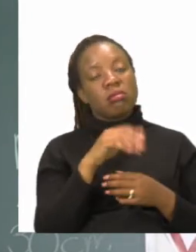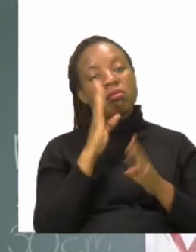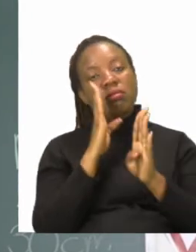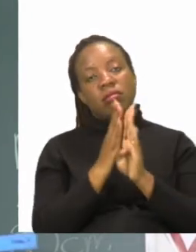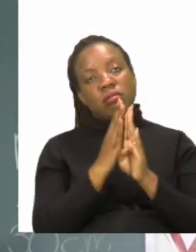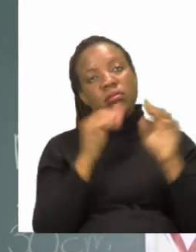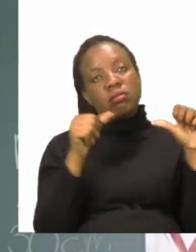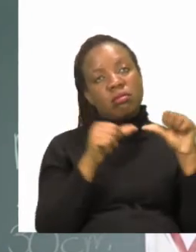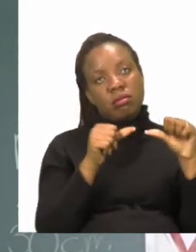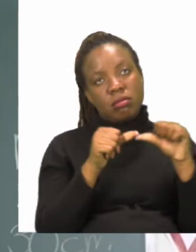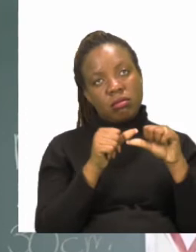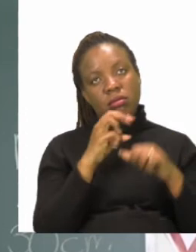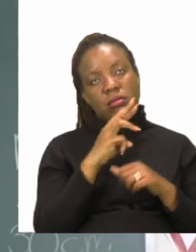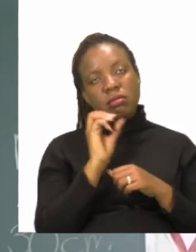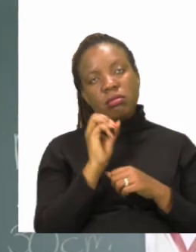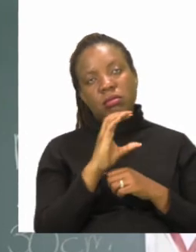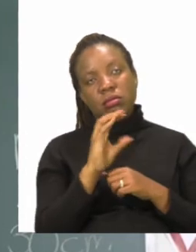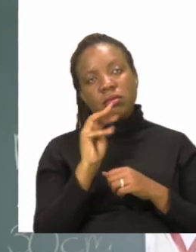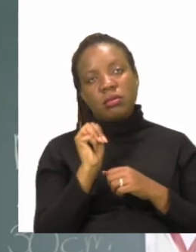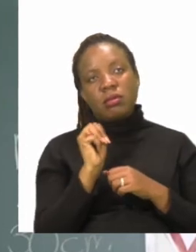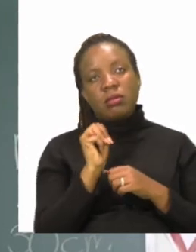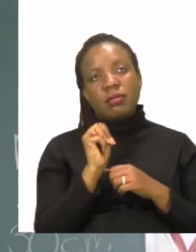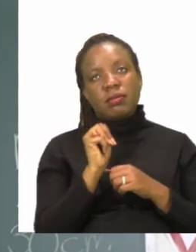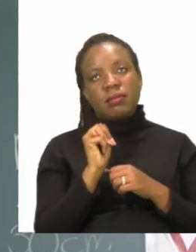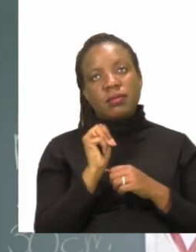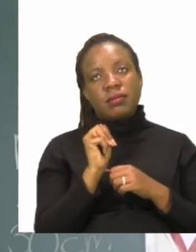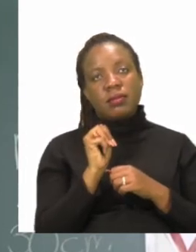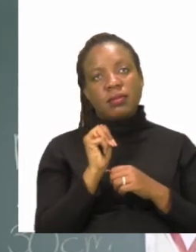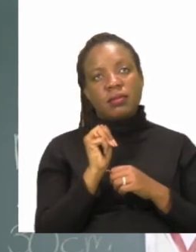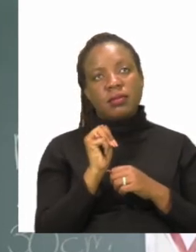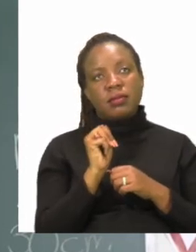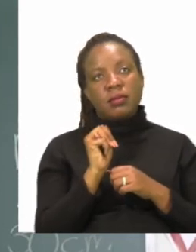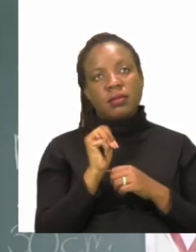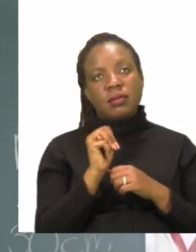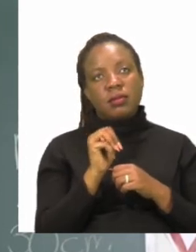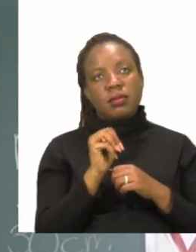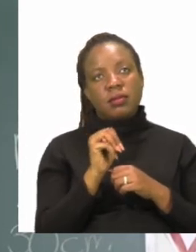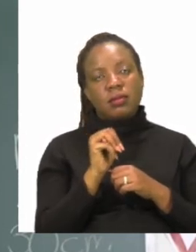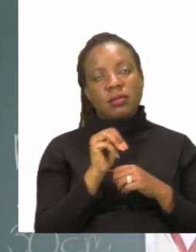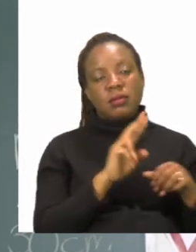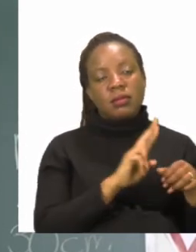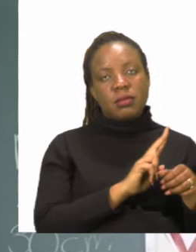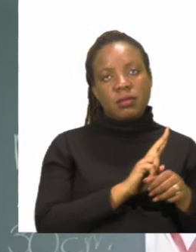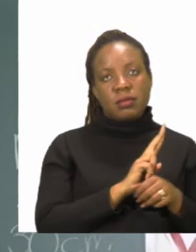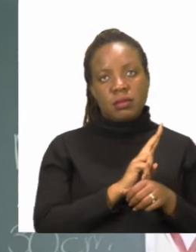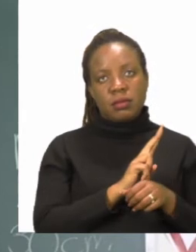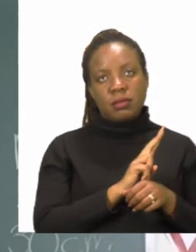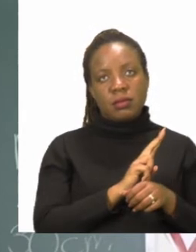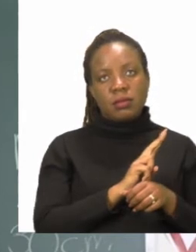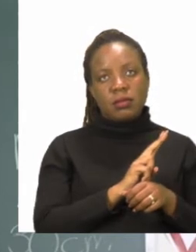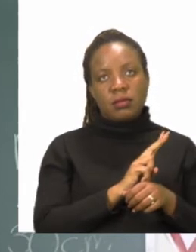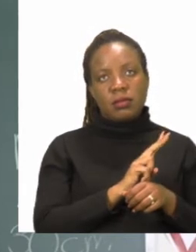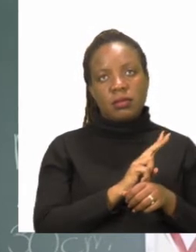was 30 centimeters. Okay, let's look at our second object, which